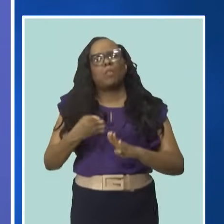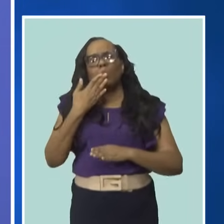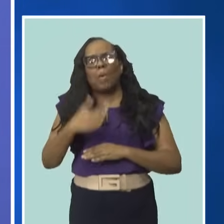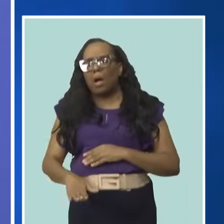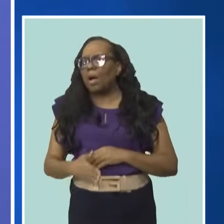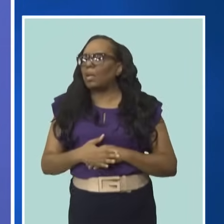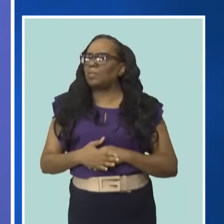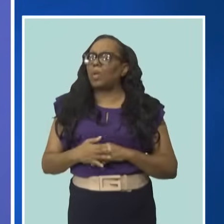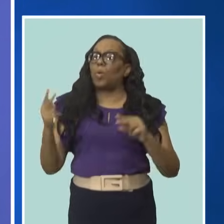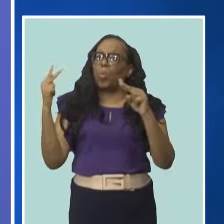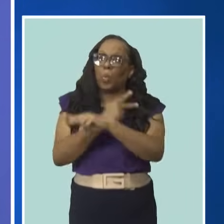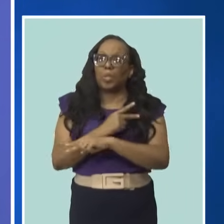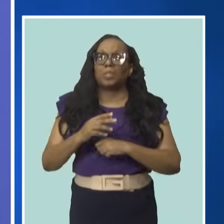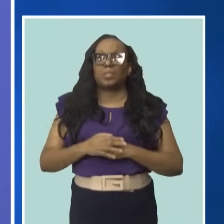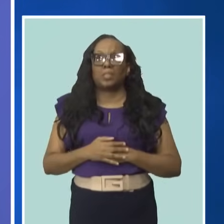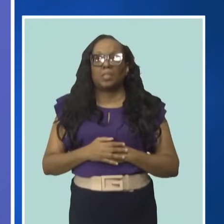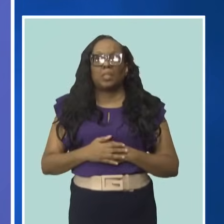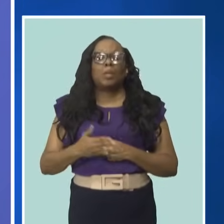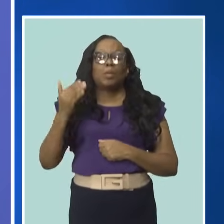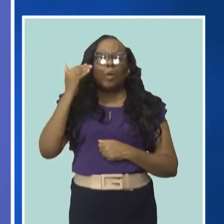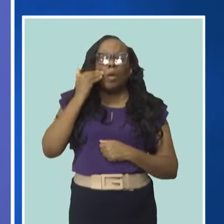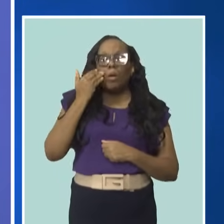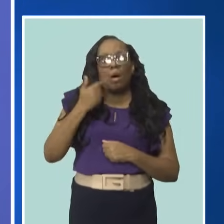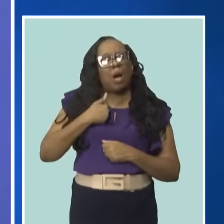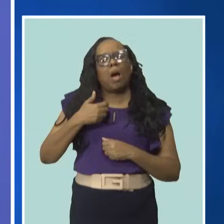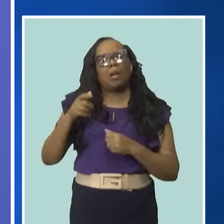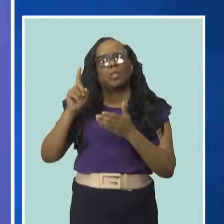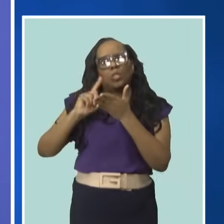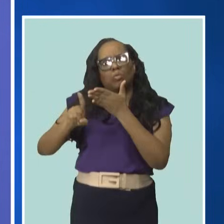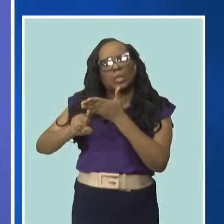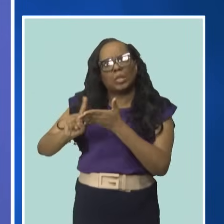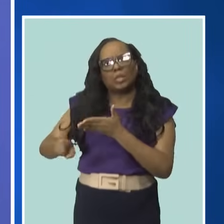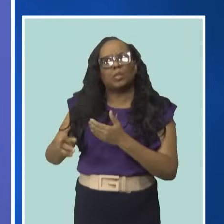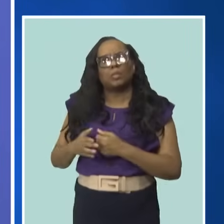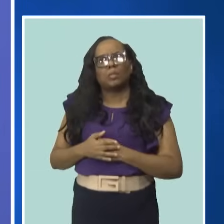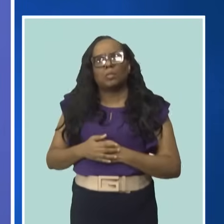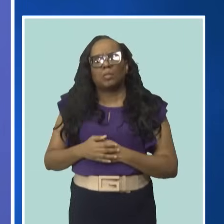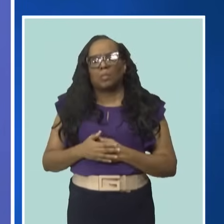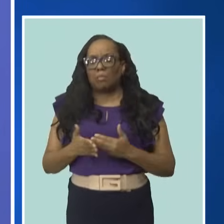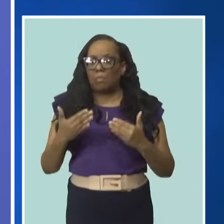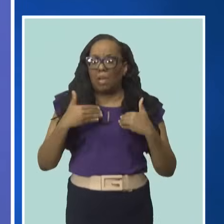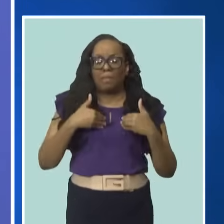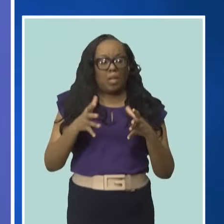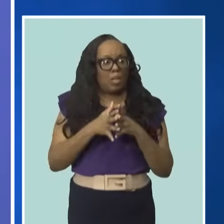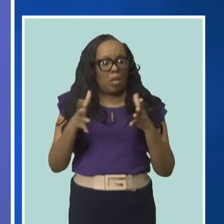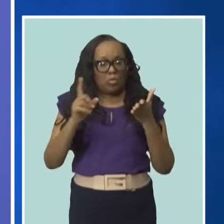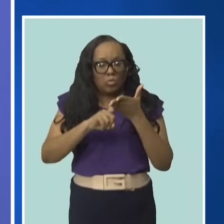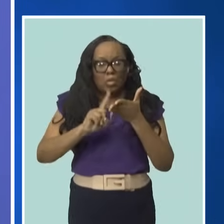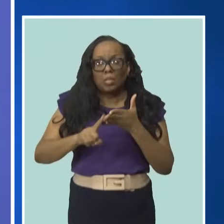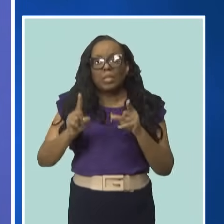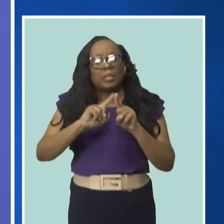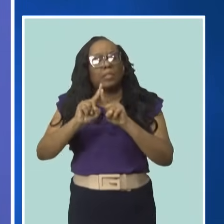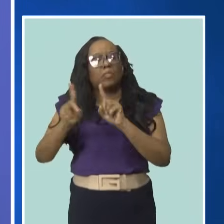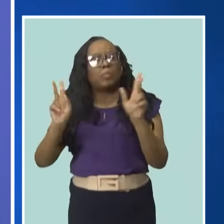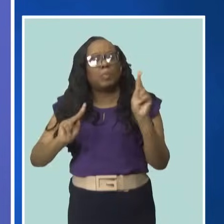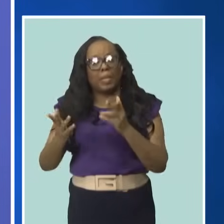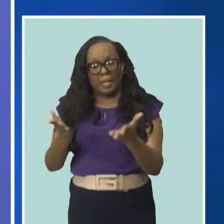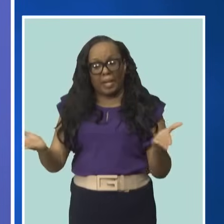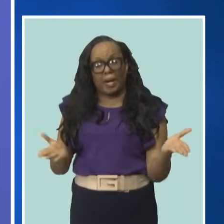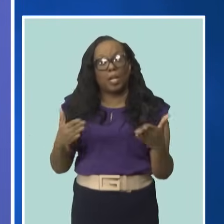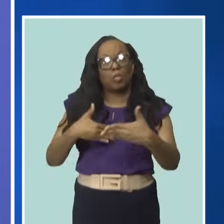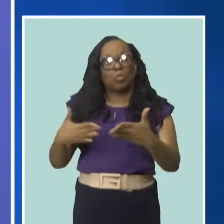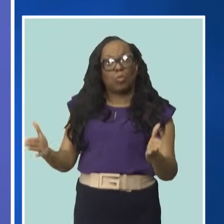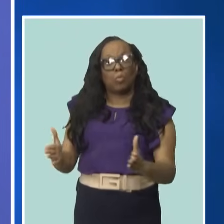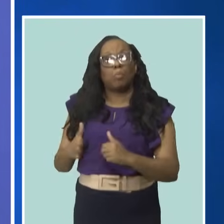into research and qubits and all these things, I did some research, ma'am. You have a lot of donors here. I did